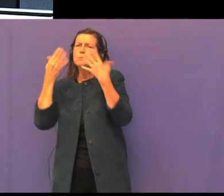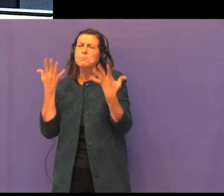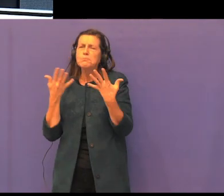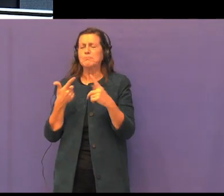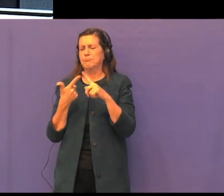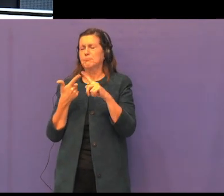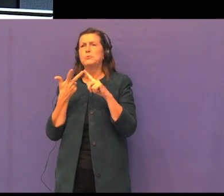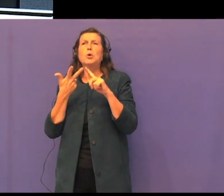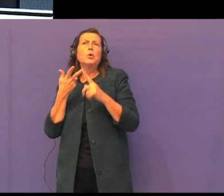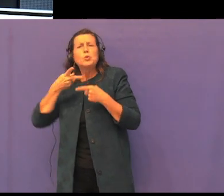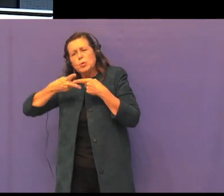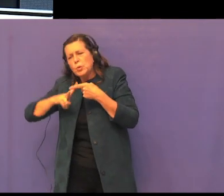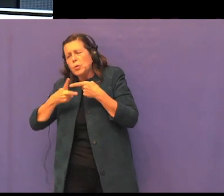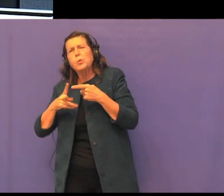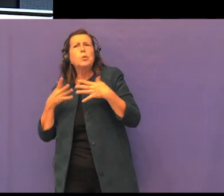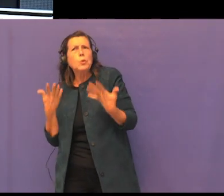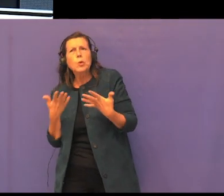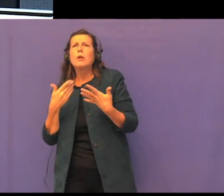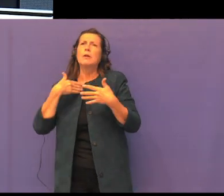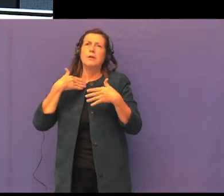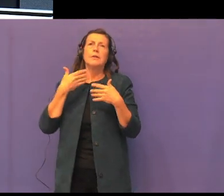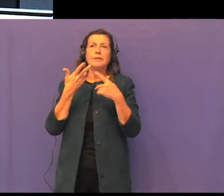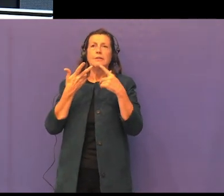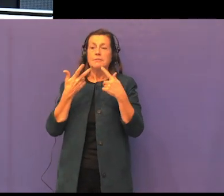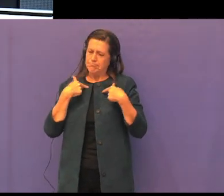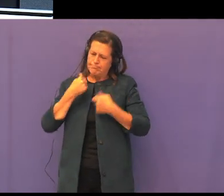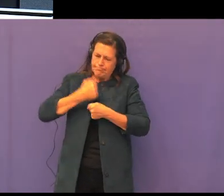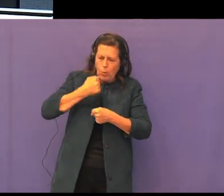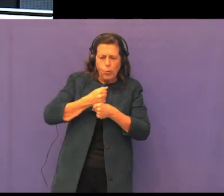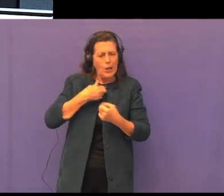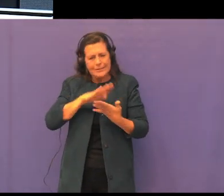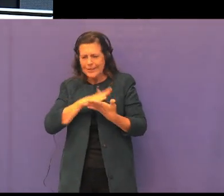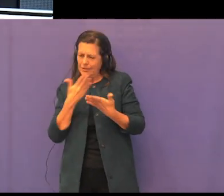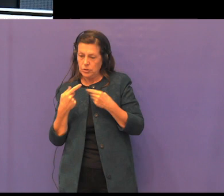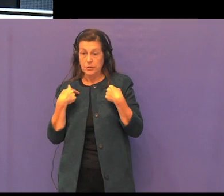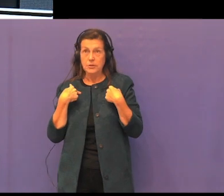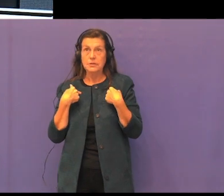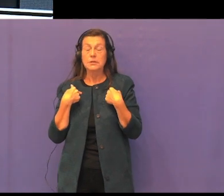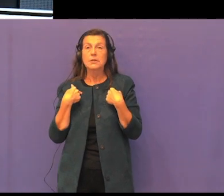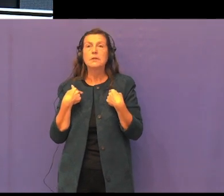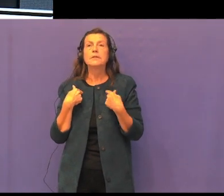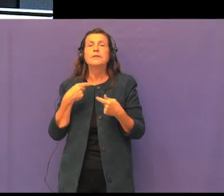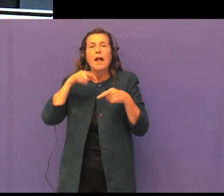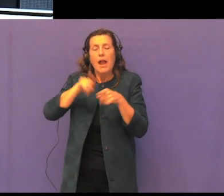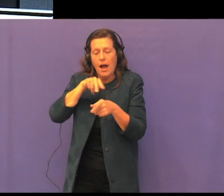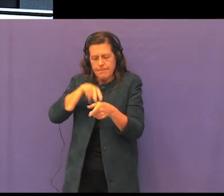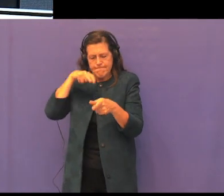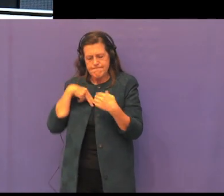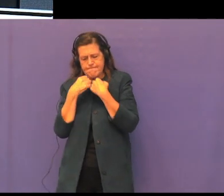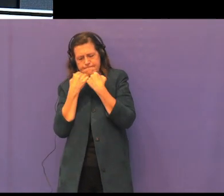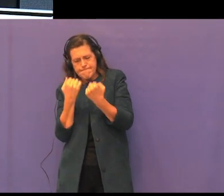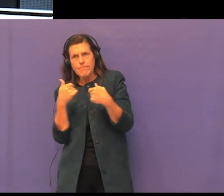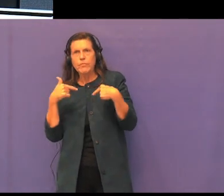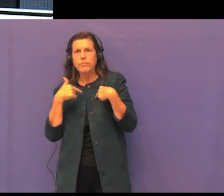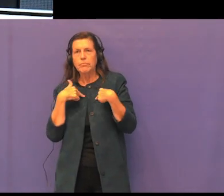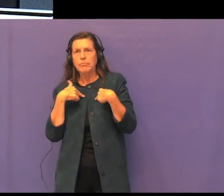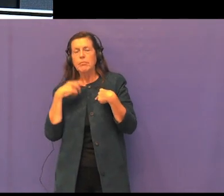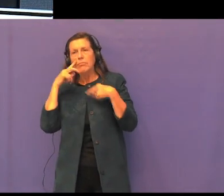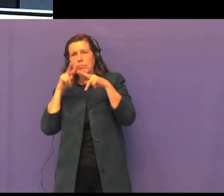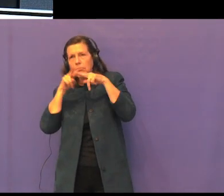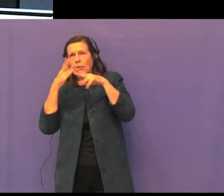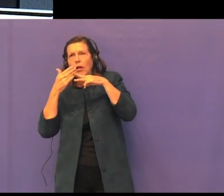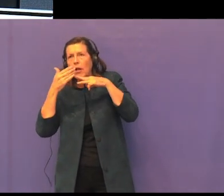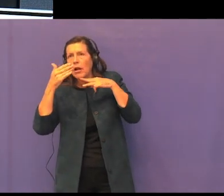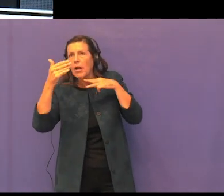how do we think, if you like, in terms of longer time spans, in terms of what I'm going to call deep time as opposed to